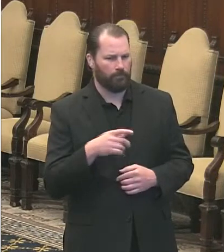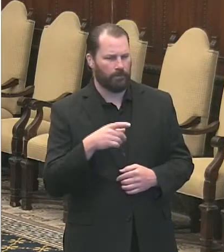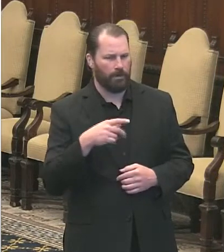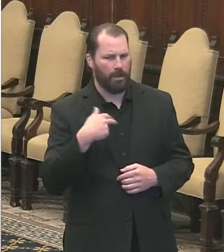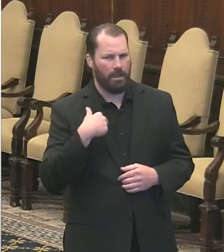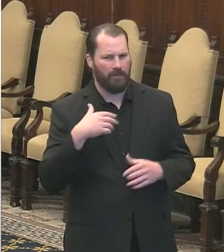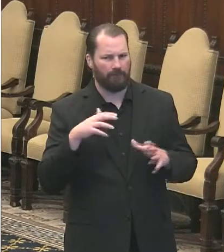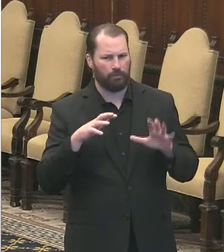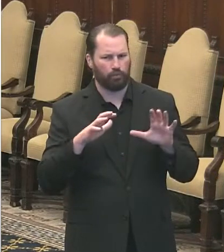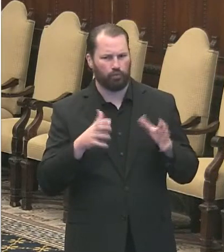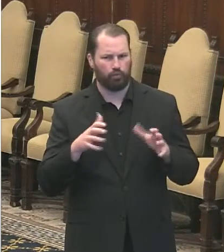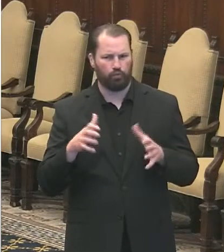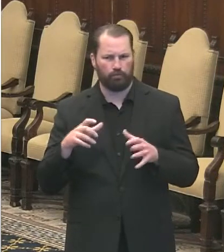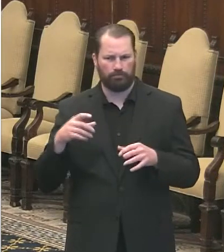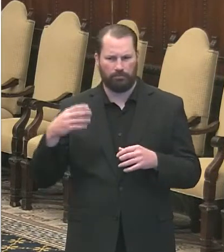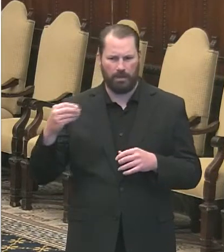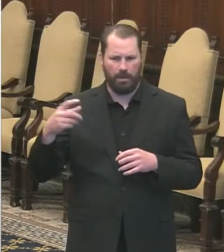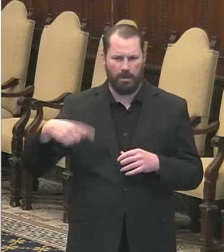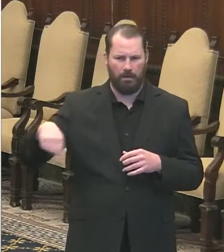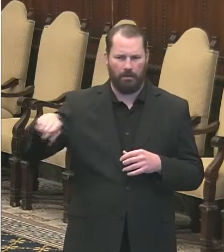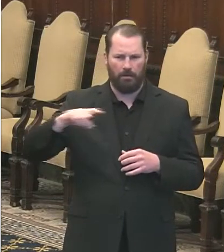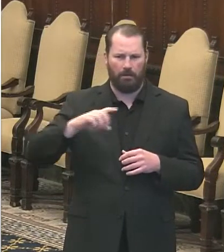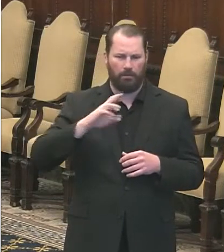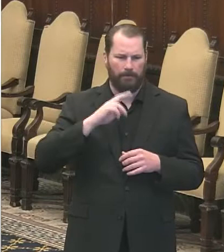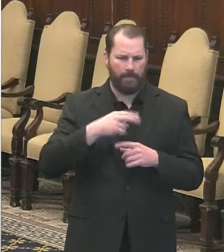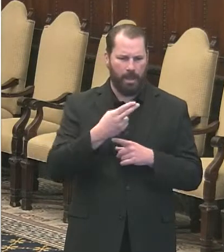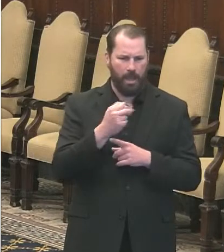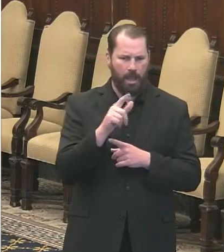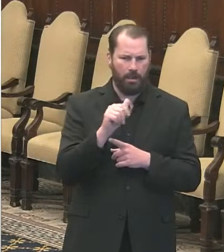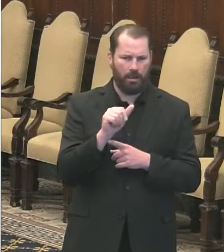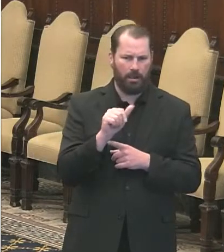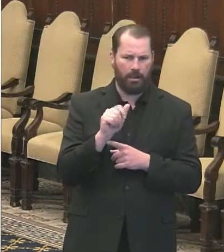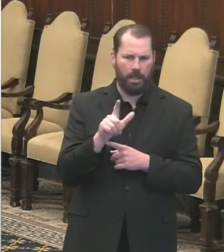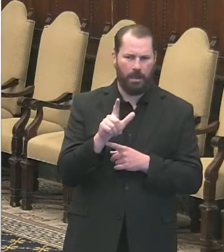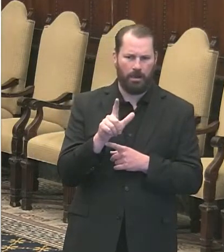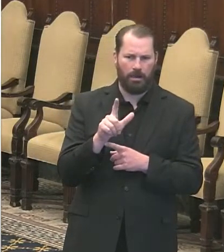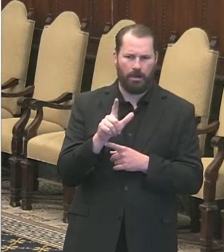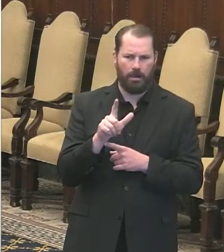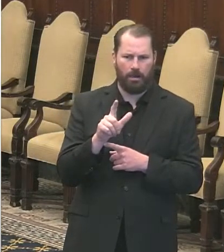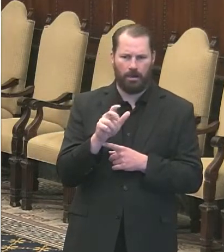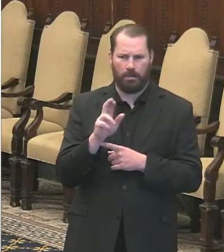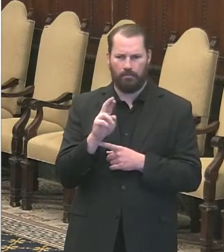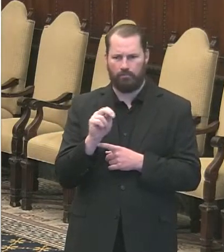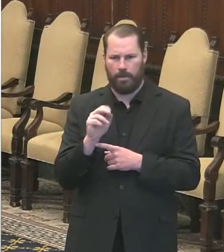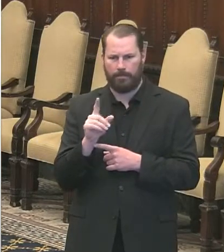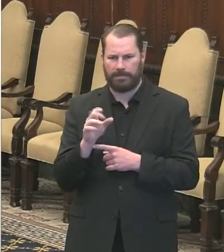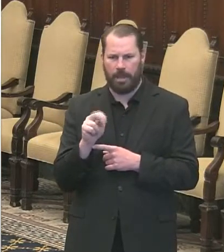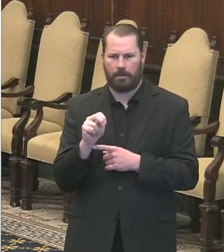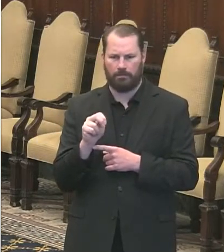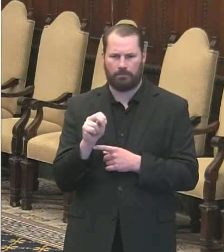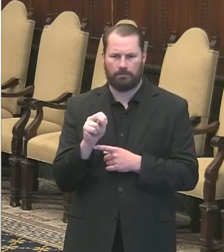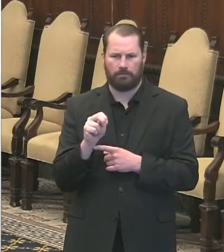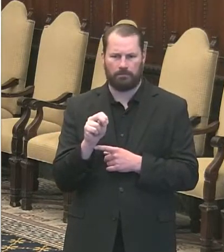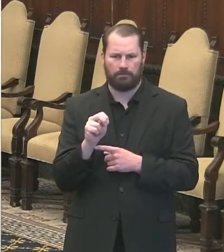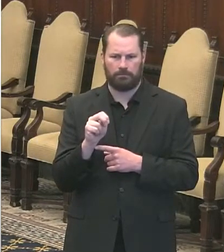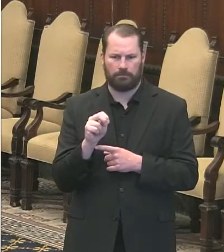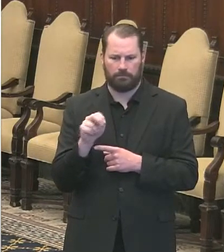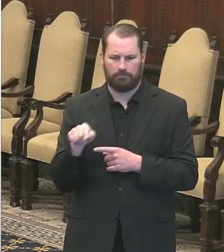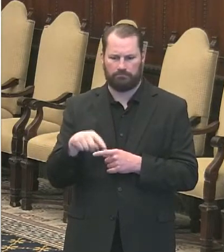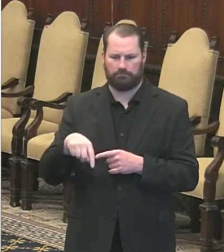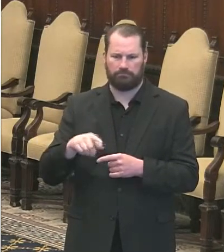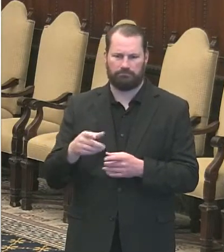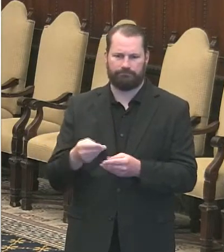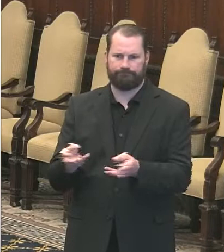and are abiding dietary regulations and rules in their handout of food. To get back to you on whether or